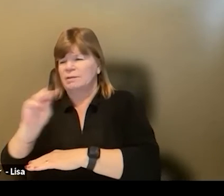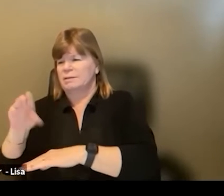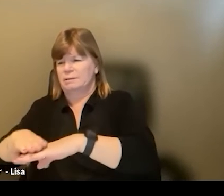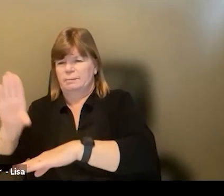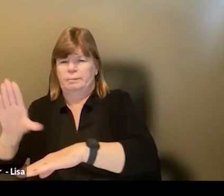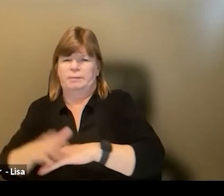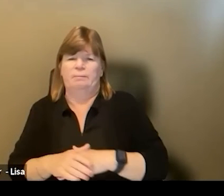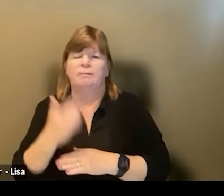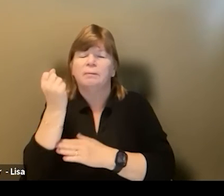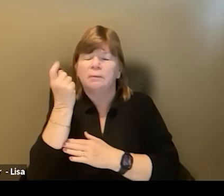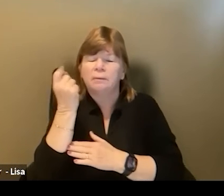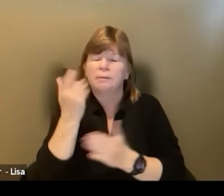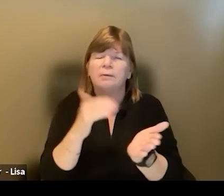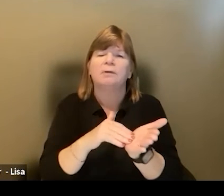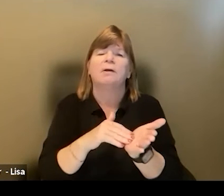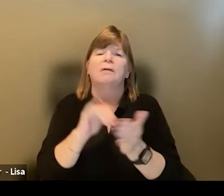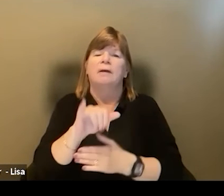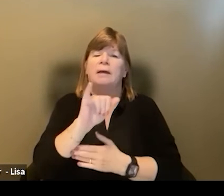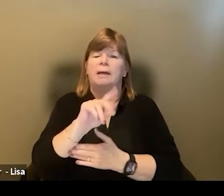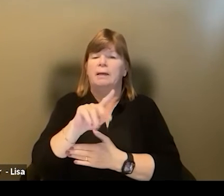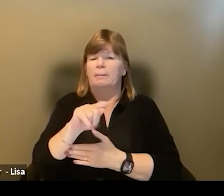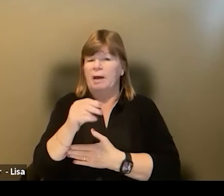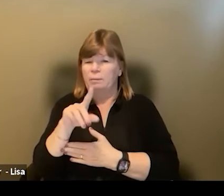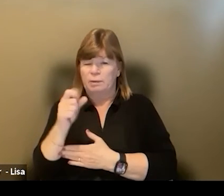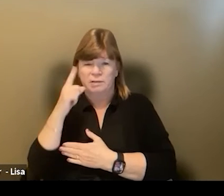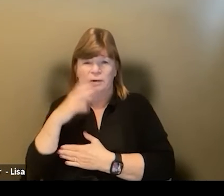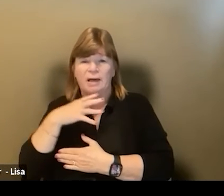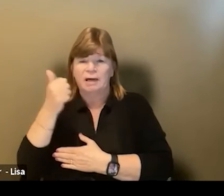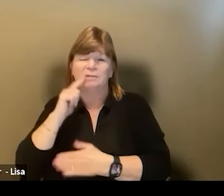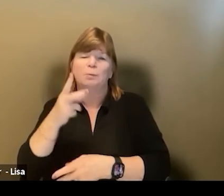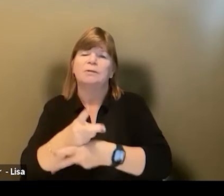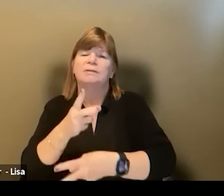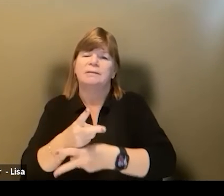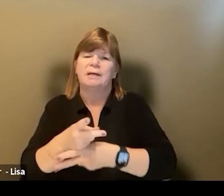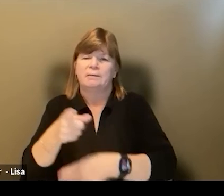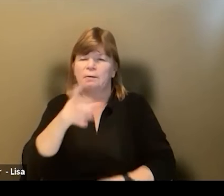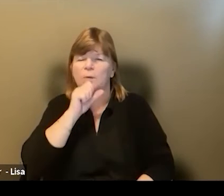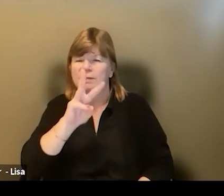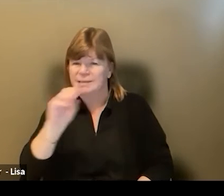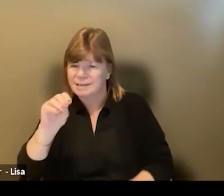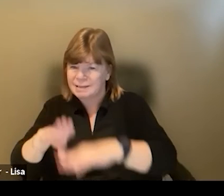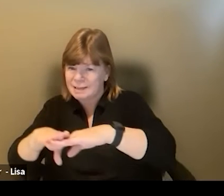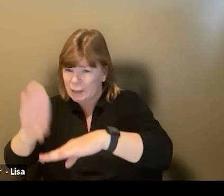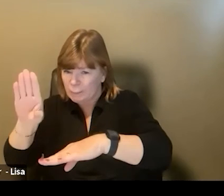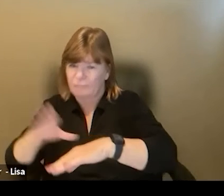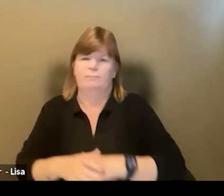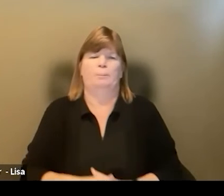60 plus. Because again, Indiana Pathways for Aging will serve those who are age 60 and